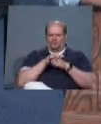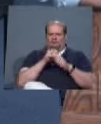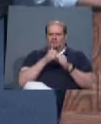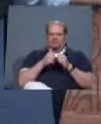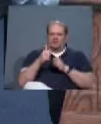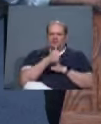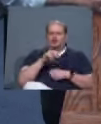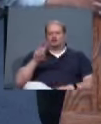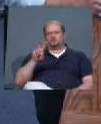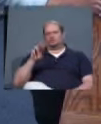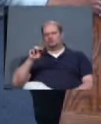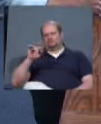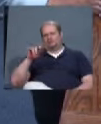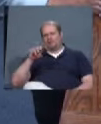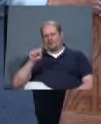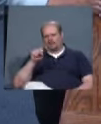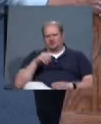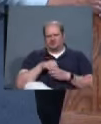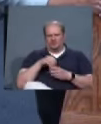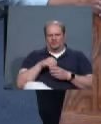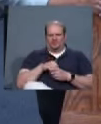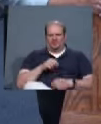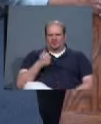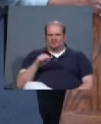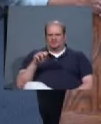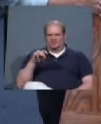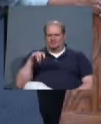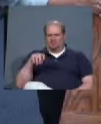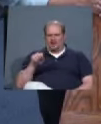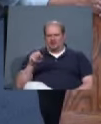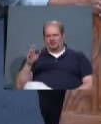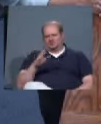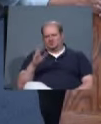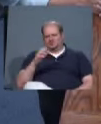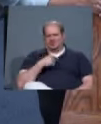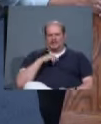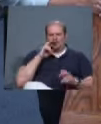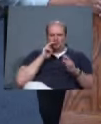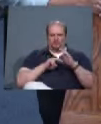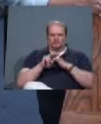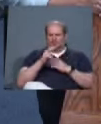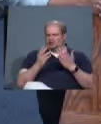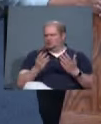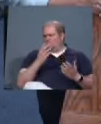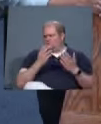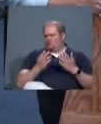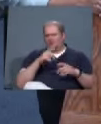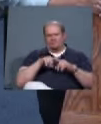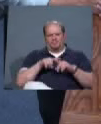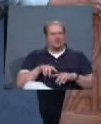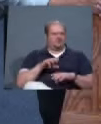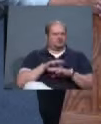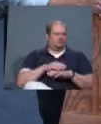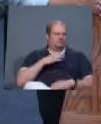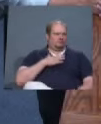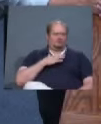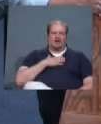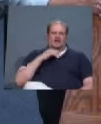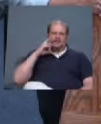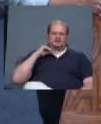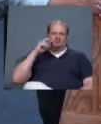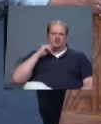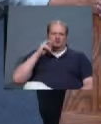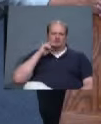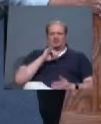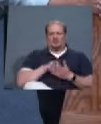beyond 2 miles and within probably 10 miles. So I project that probably, based on my